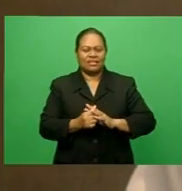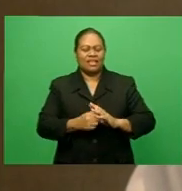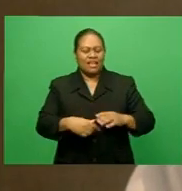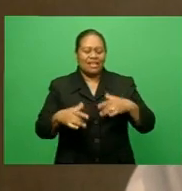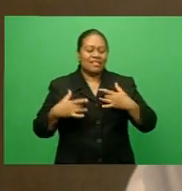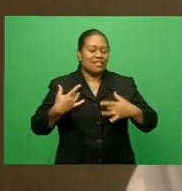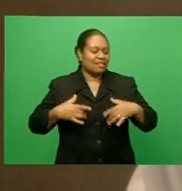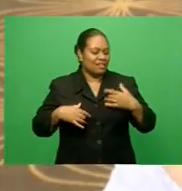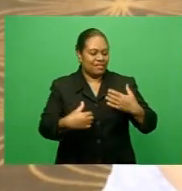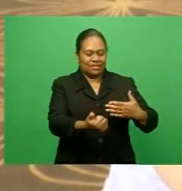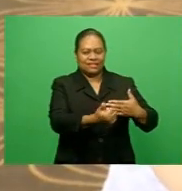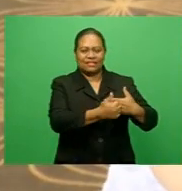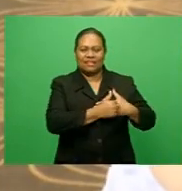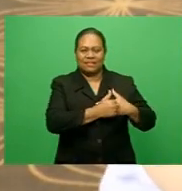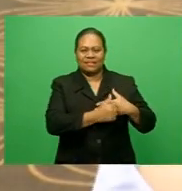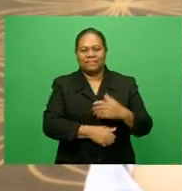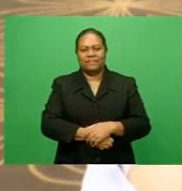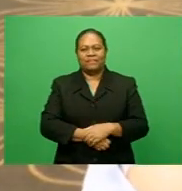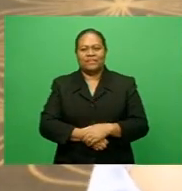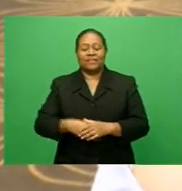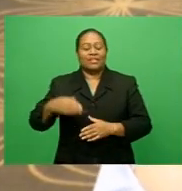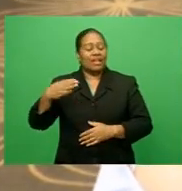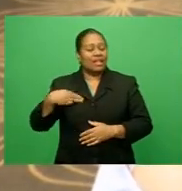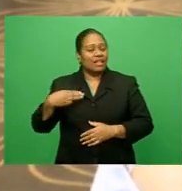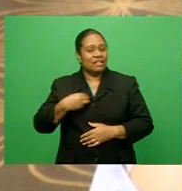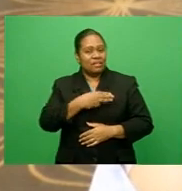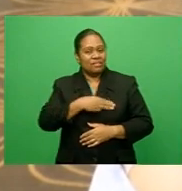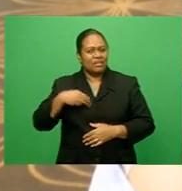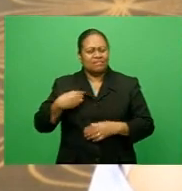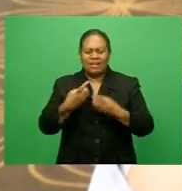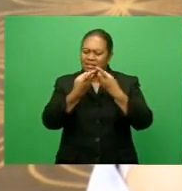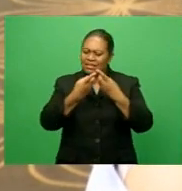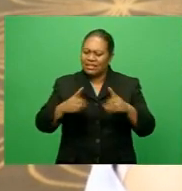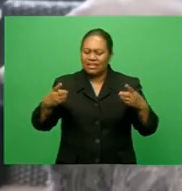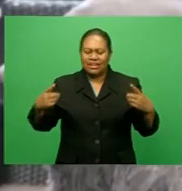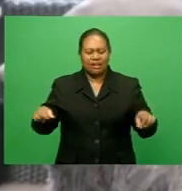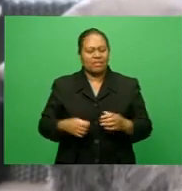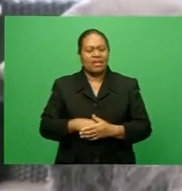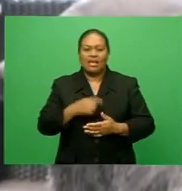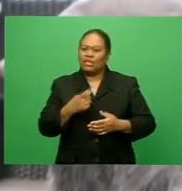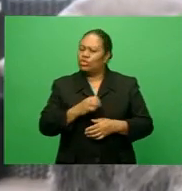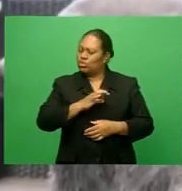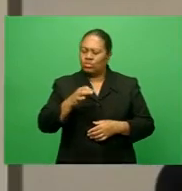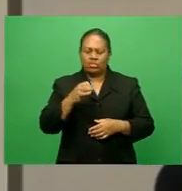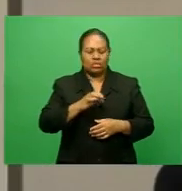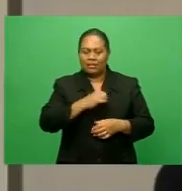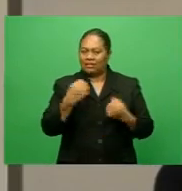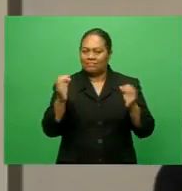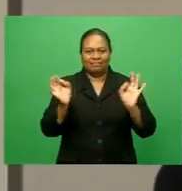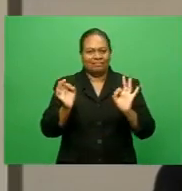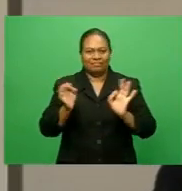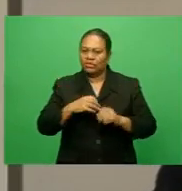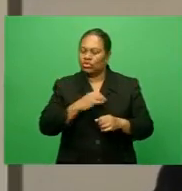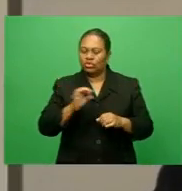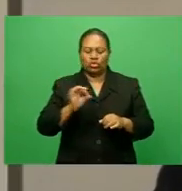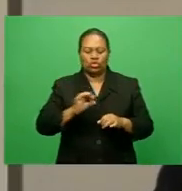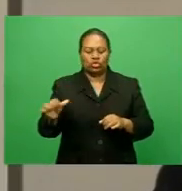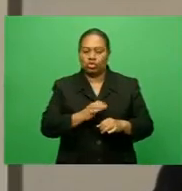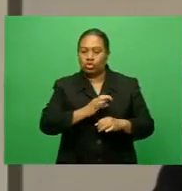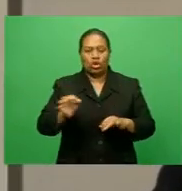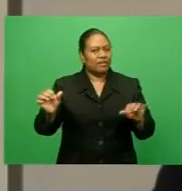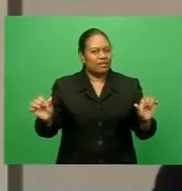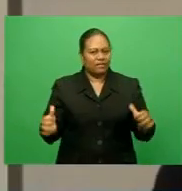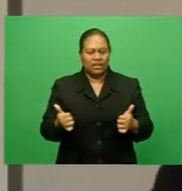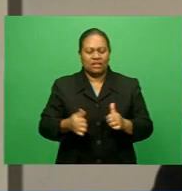health commodities. The health minister says discrimination is something that knows no end. It's a slippery slide,